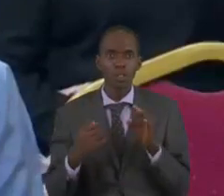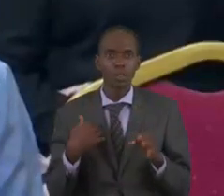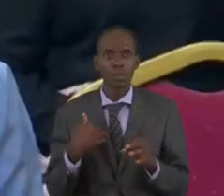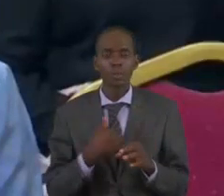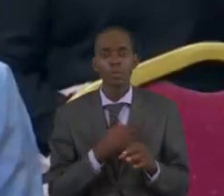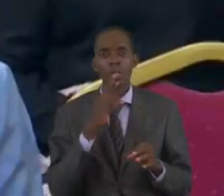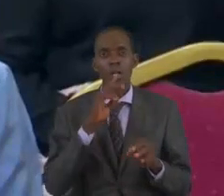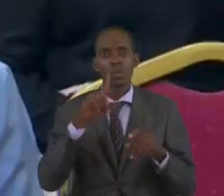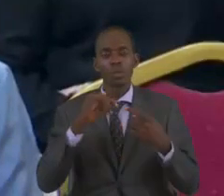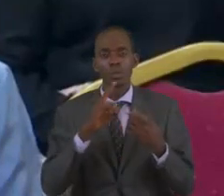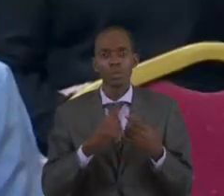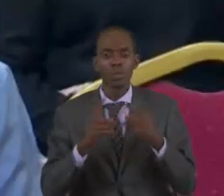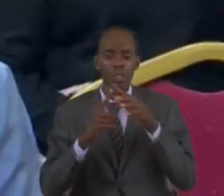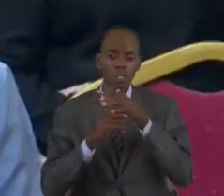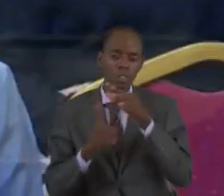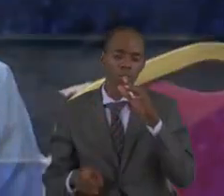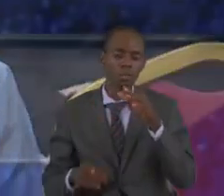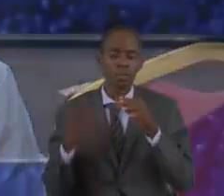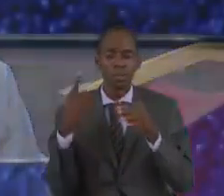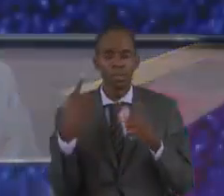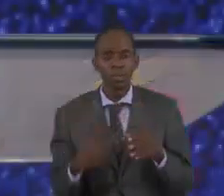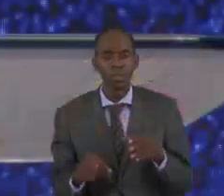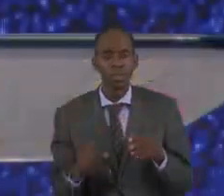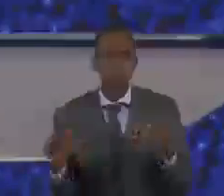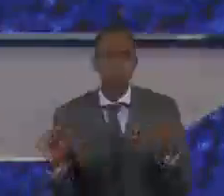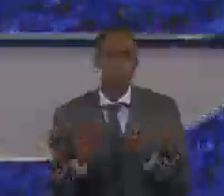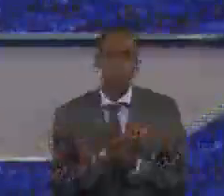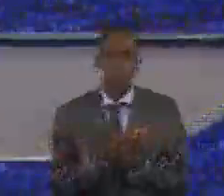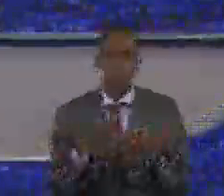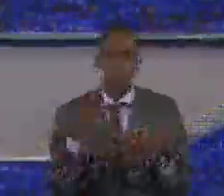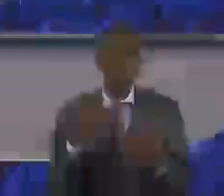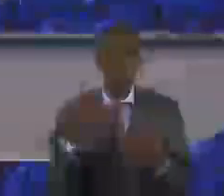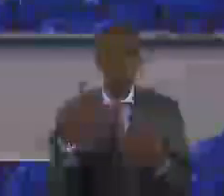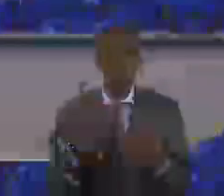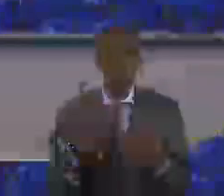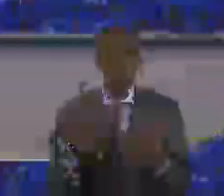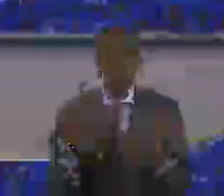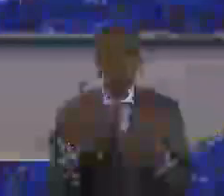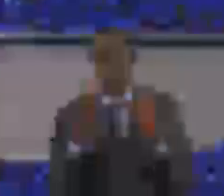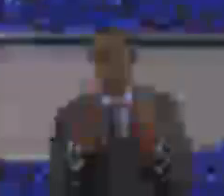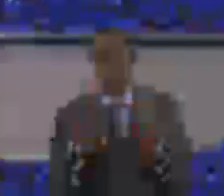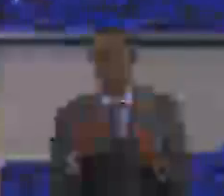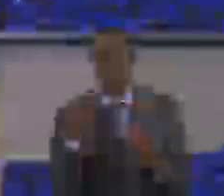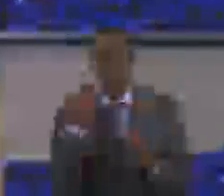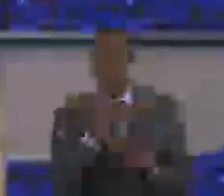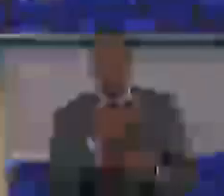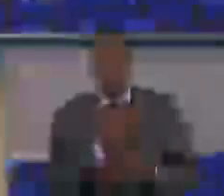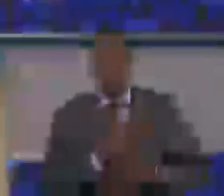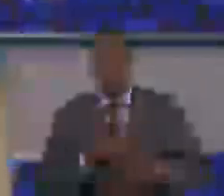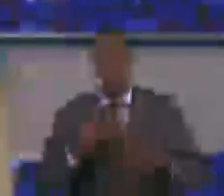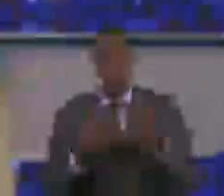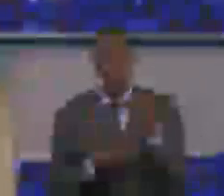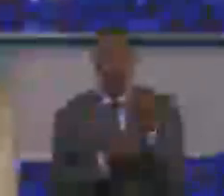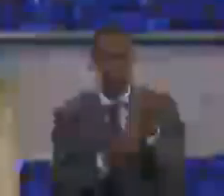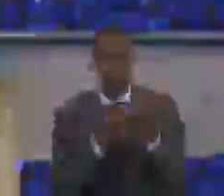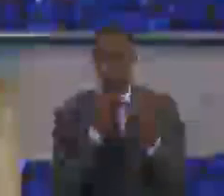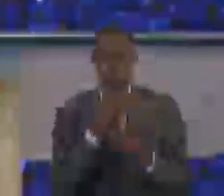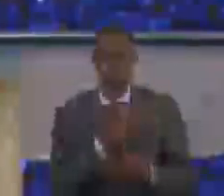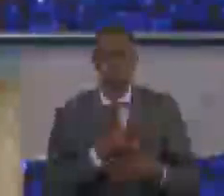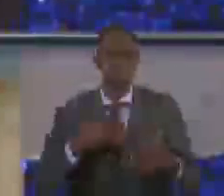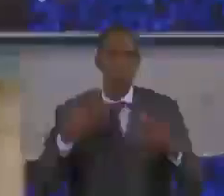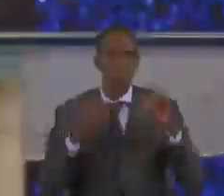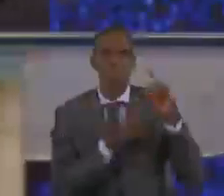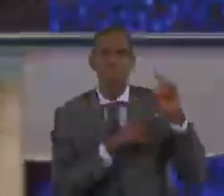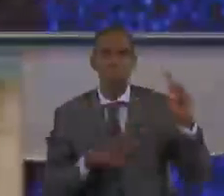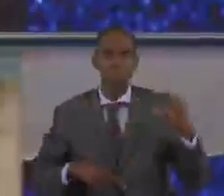the damnation of the sinners who please the flesh, but they do not please the Lord. We look at